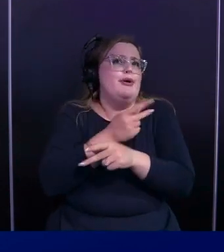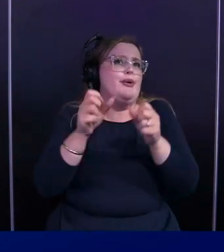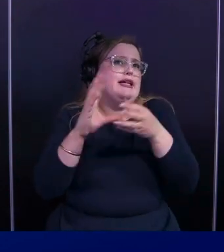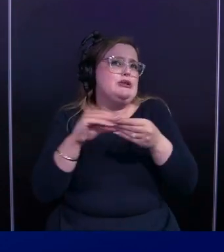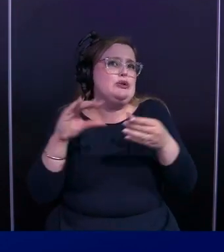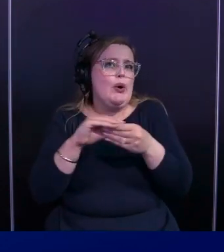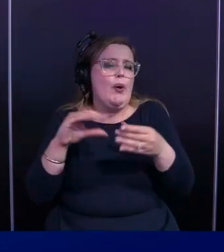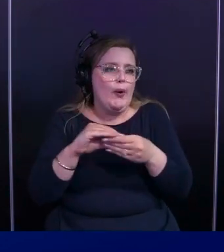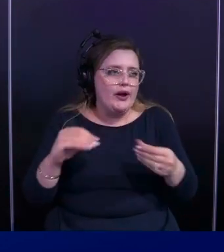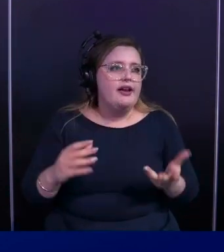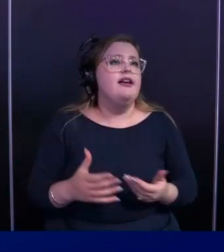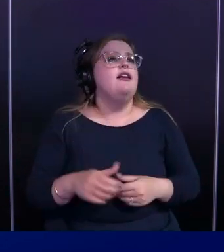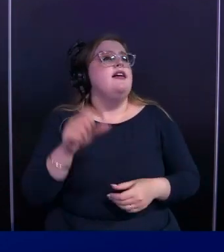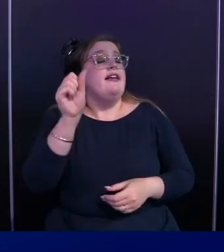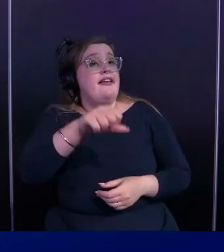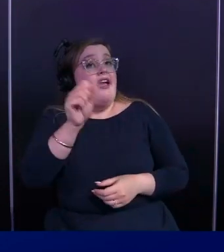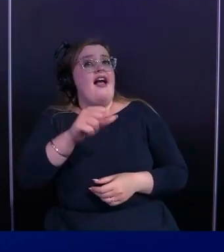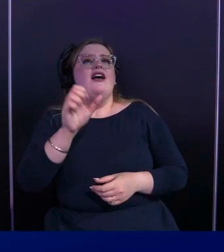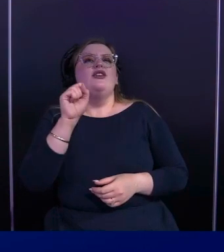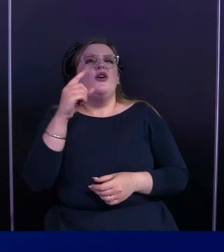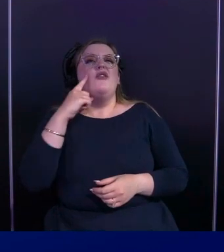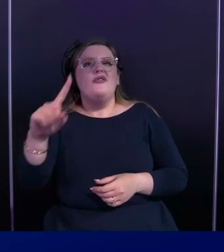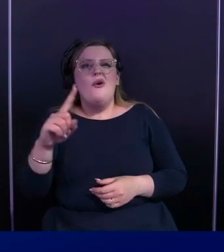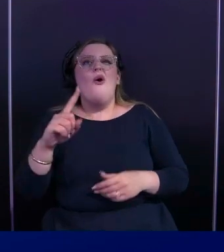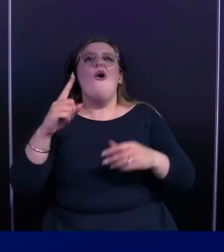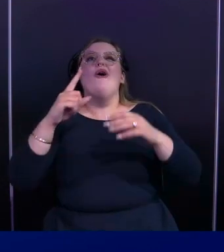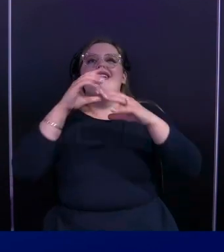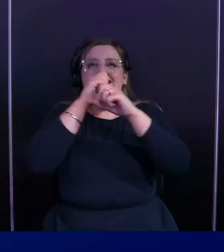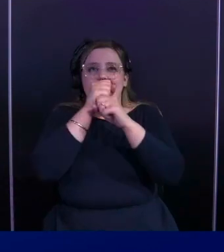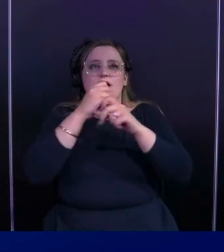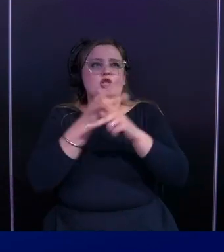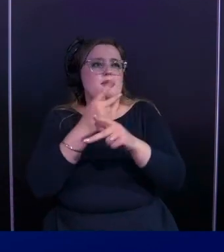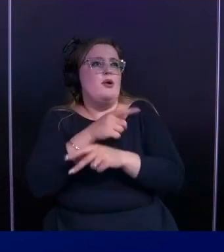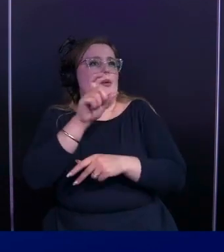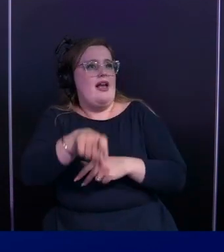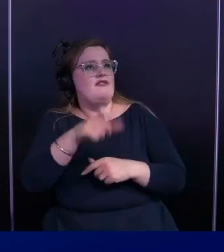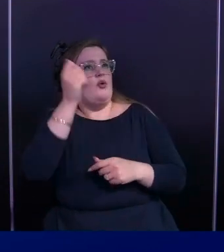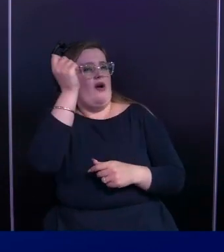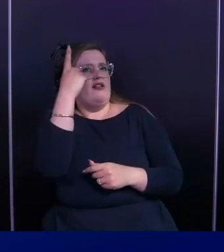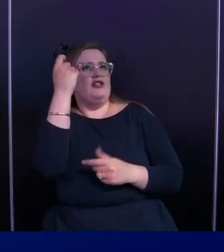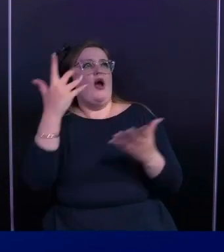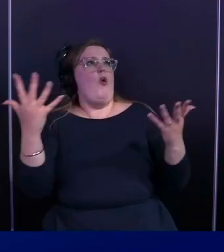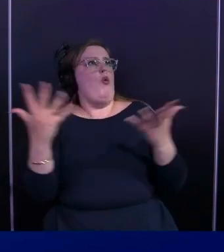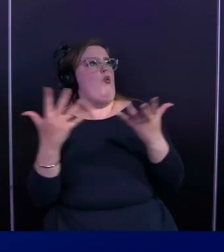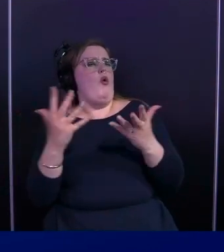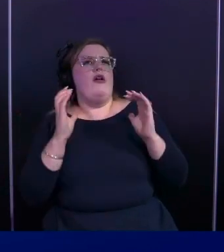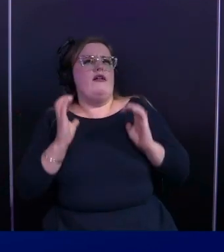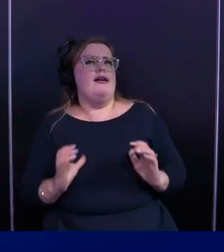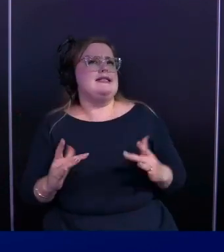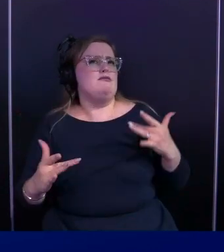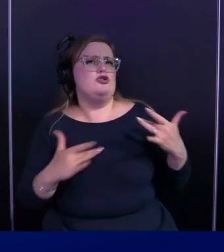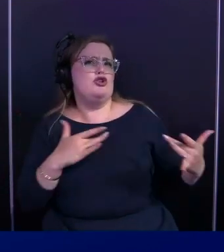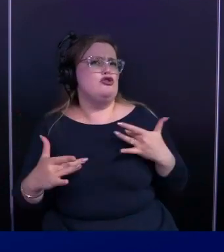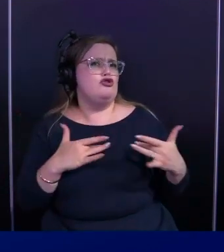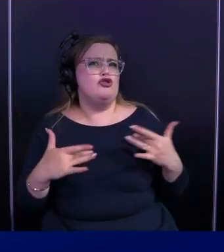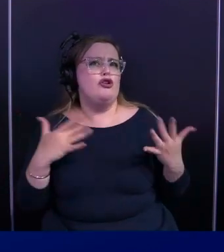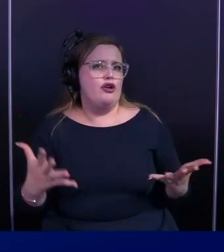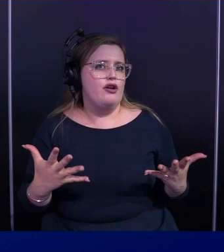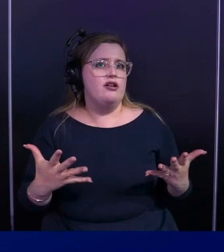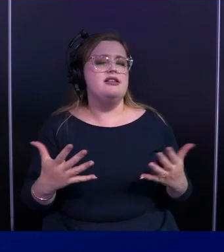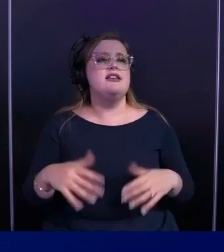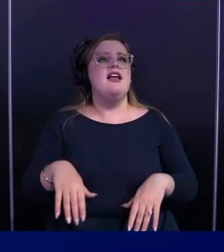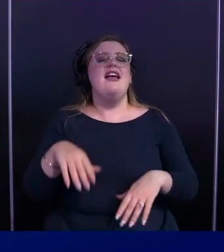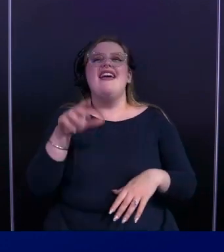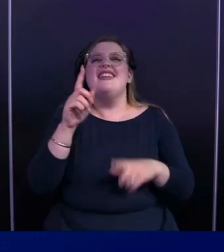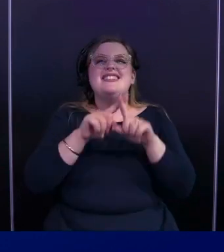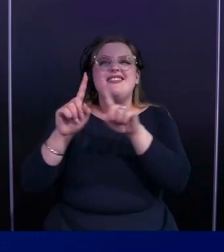understand confidential computing, we need to first understand the different dimensions that customers are most concerned about when they talk about confidential computing. And when I say dimensions, it's